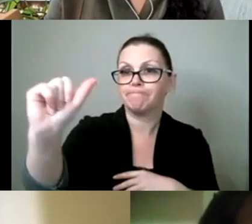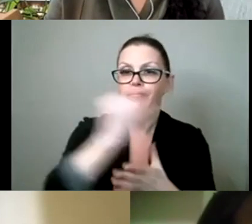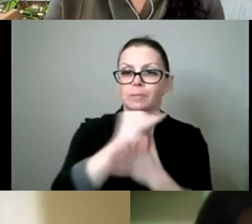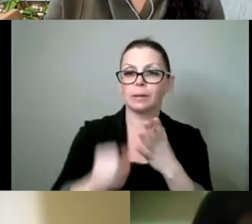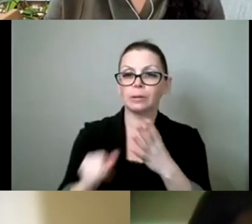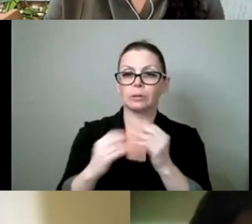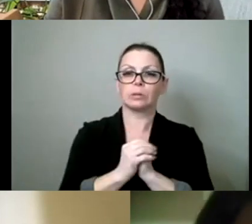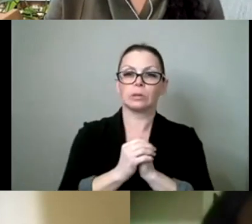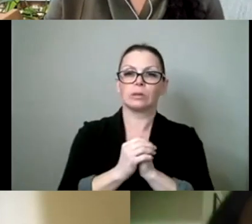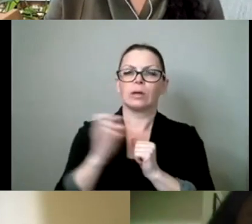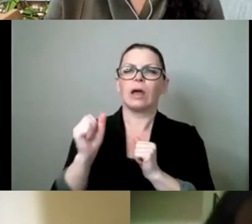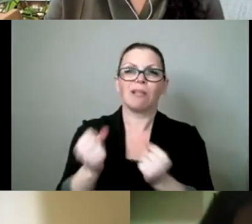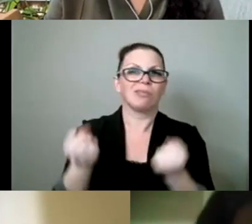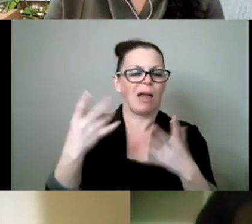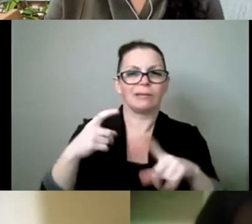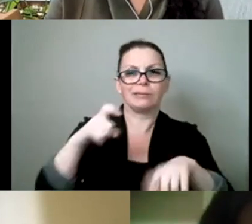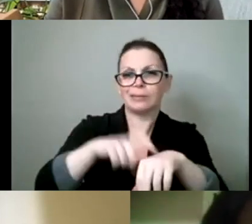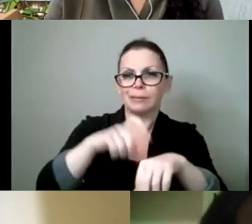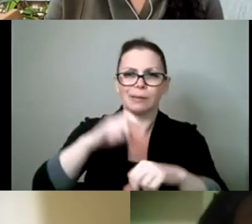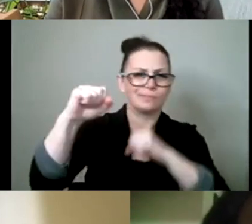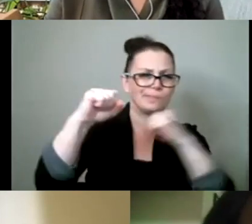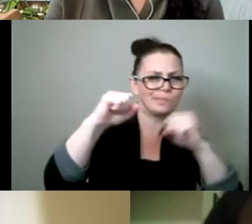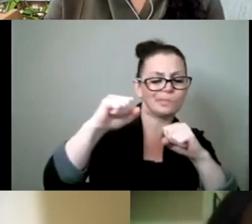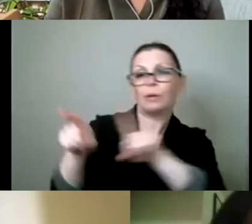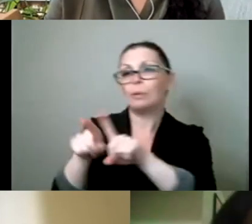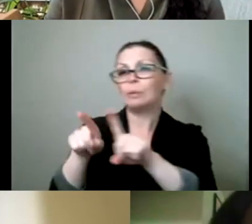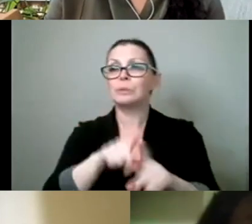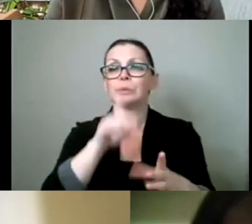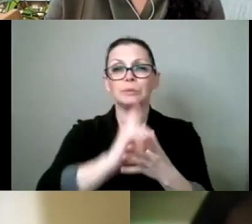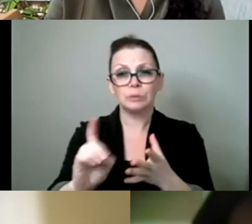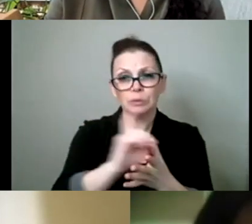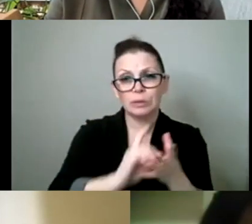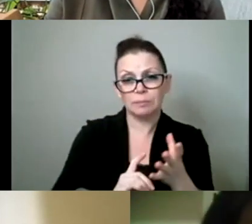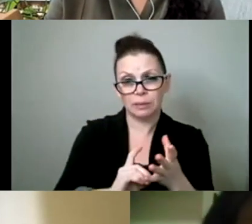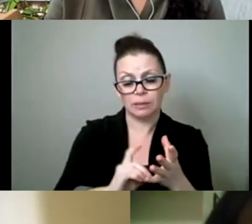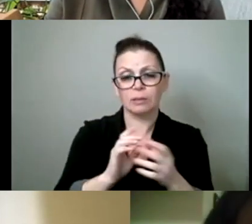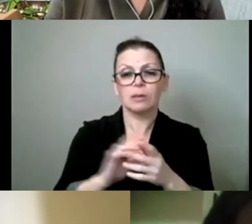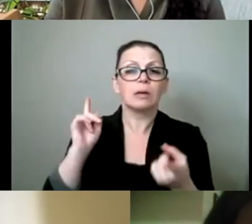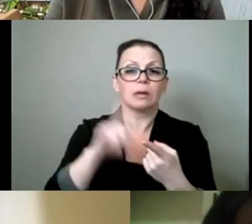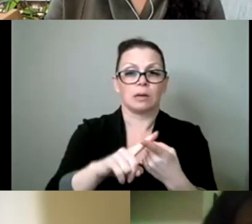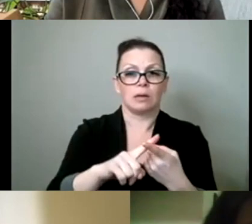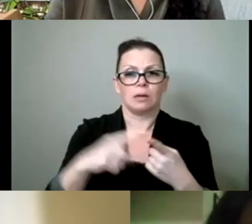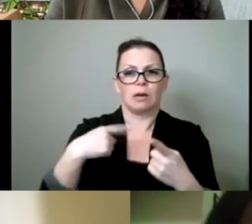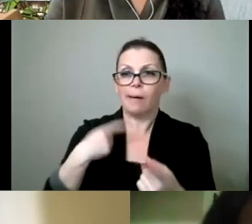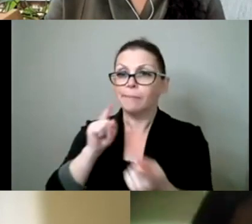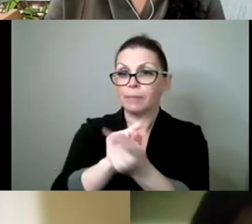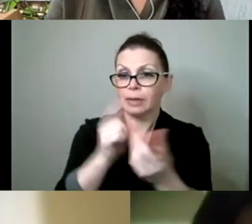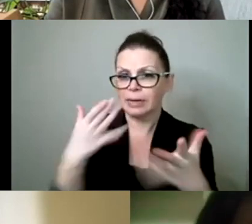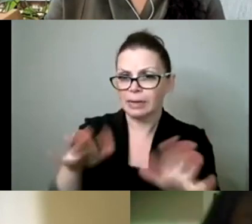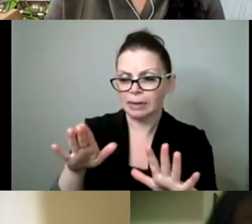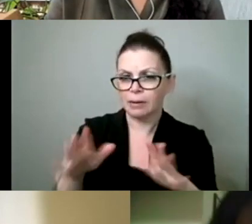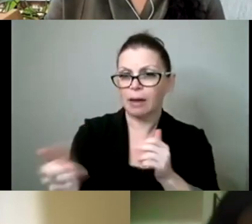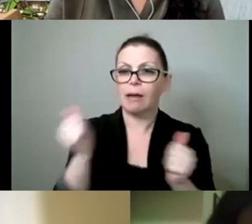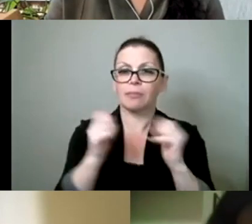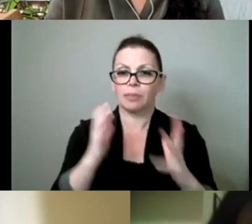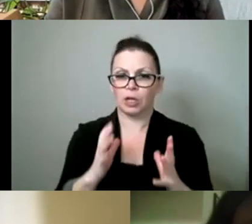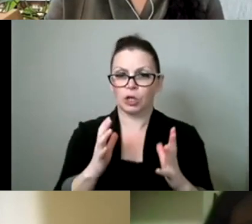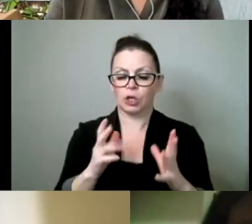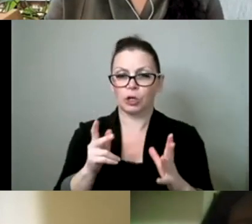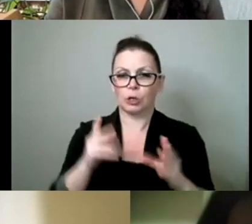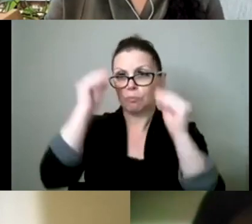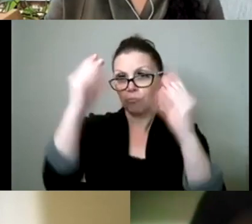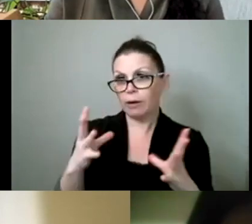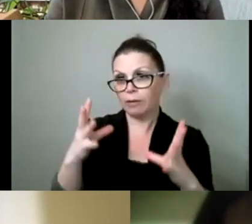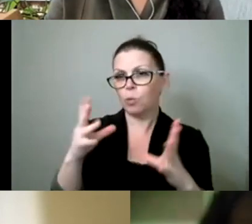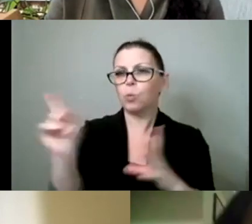of pushback and discrimination until I met a theater professor at